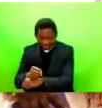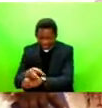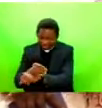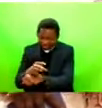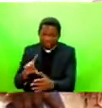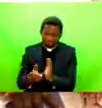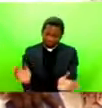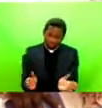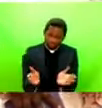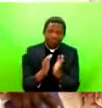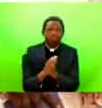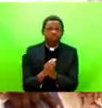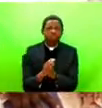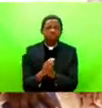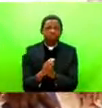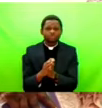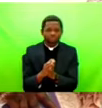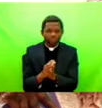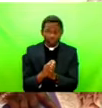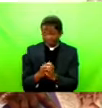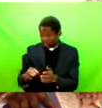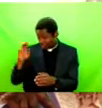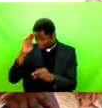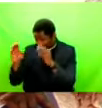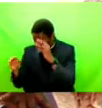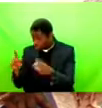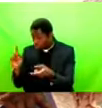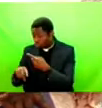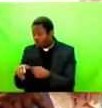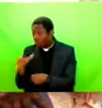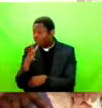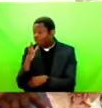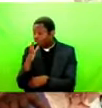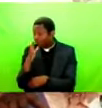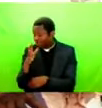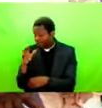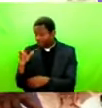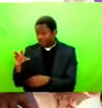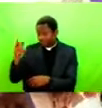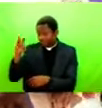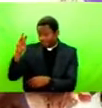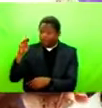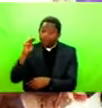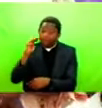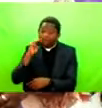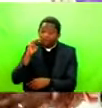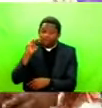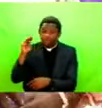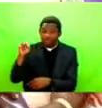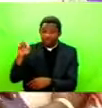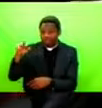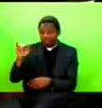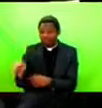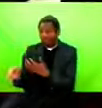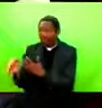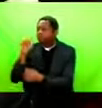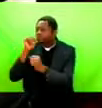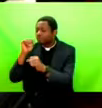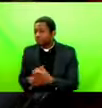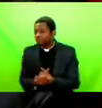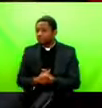Our regards to our mother, Mama Mary. God bless you.